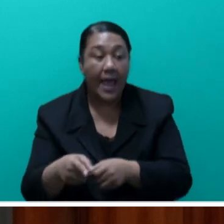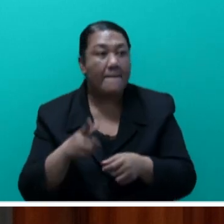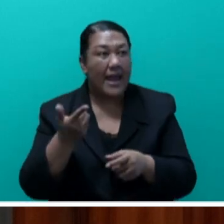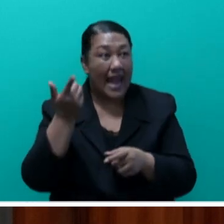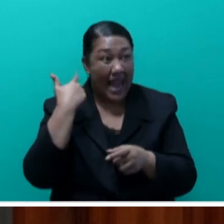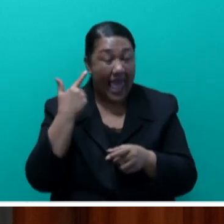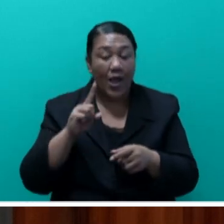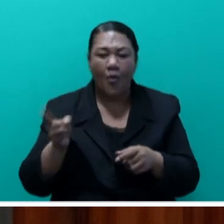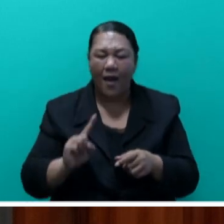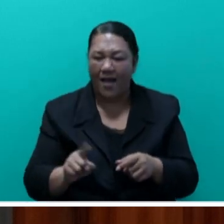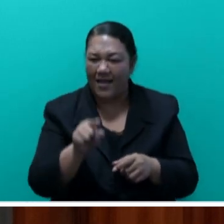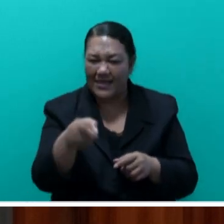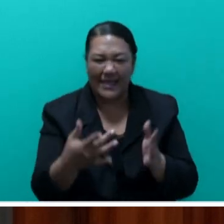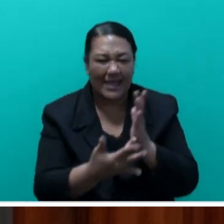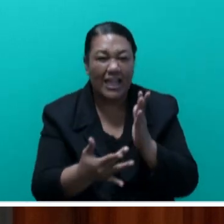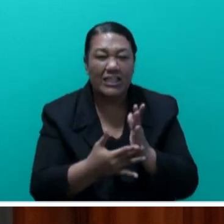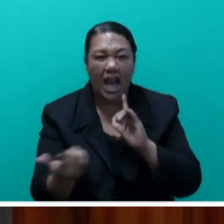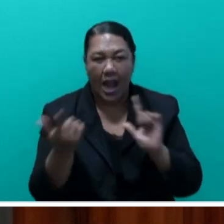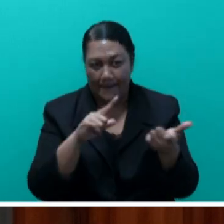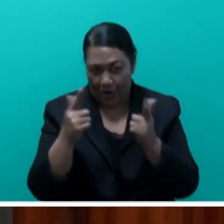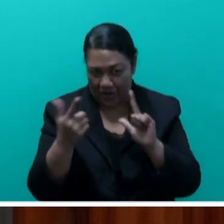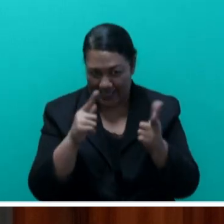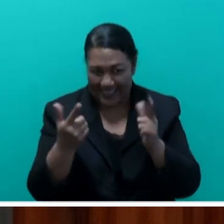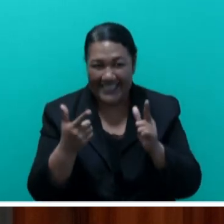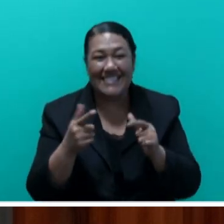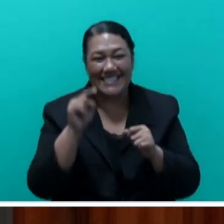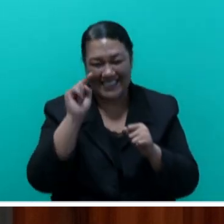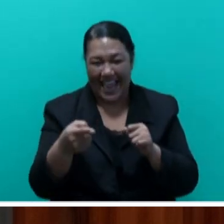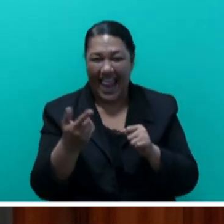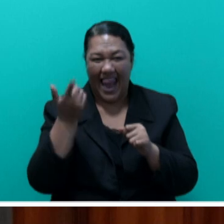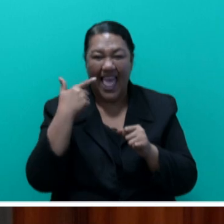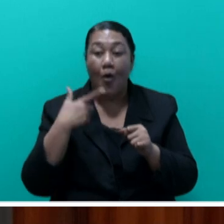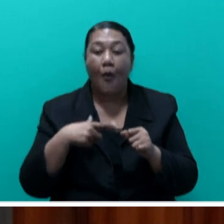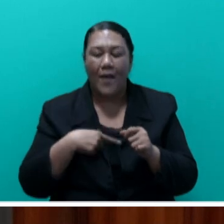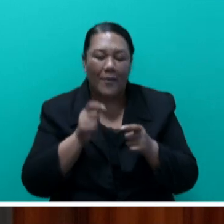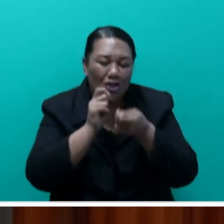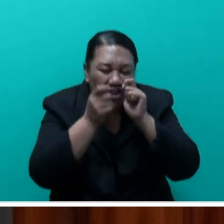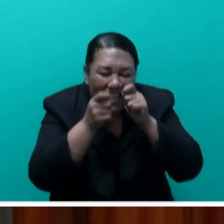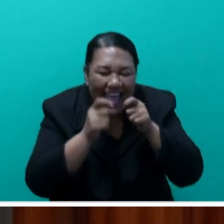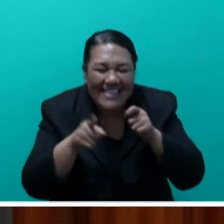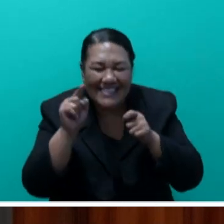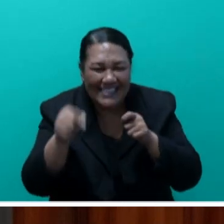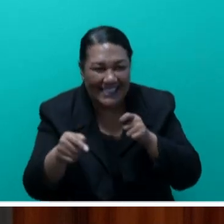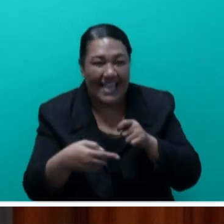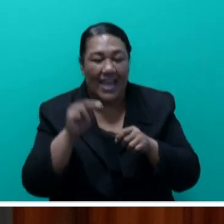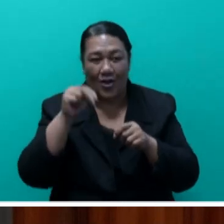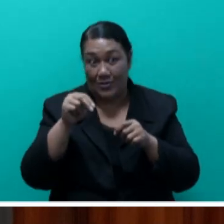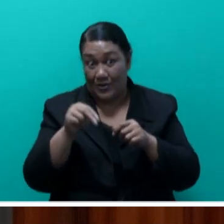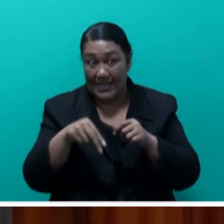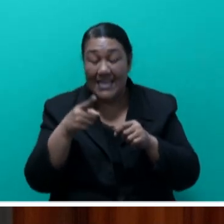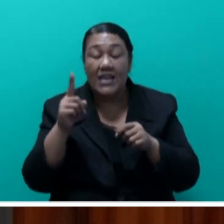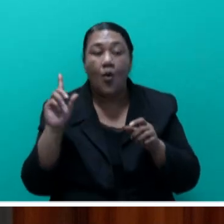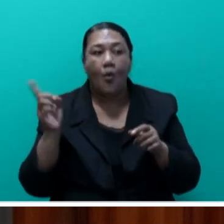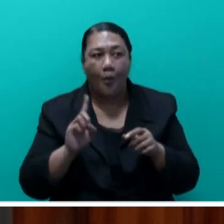modern hatchery and laboratory facilities to undertake fin fish culture on the island, along with the need for reliable power